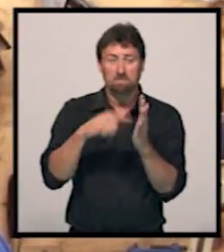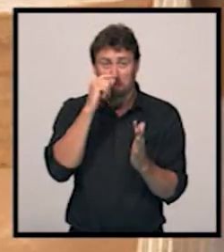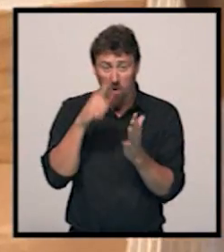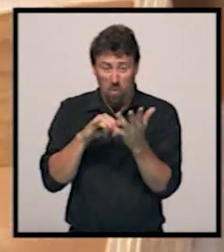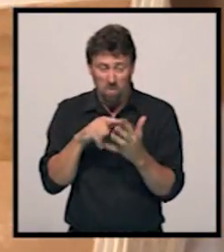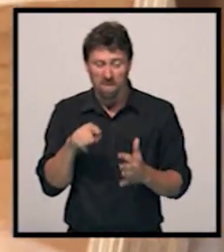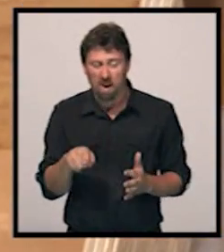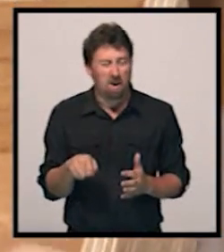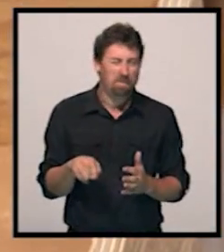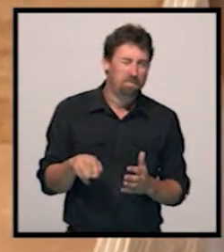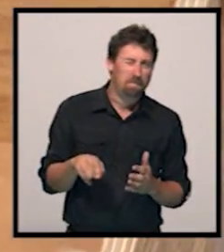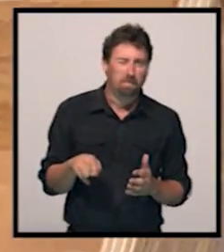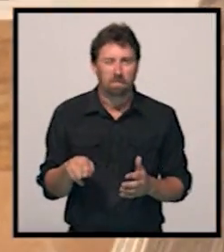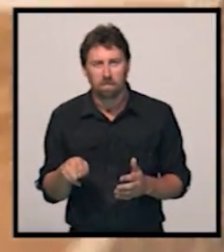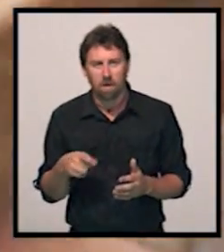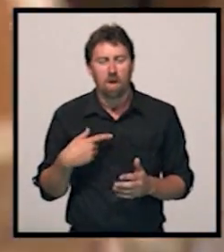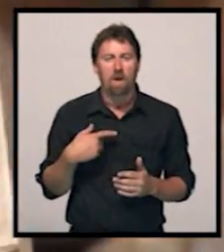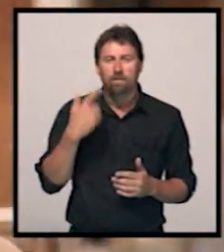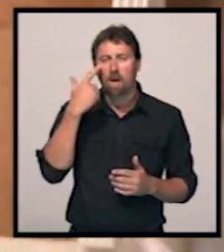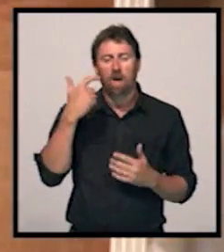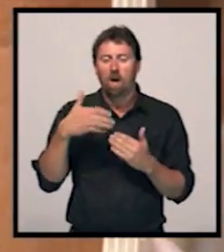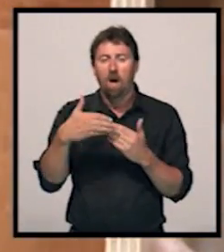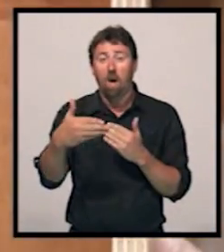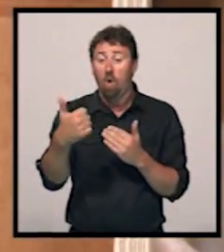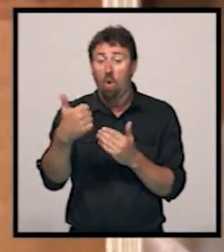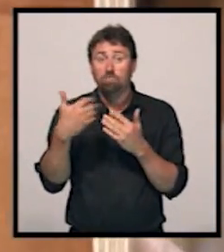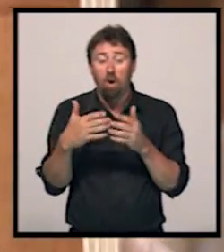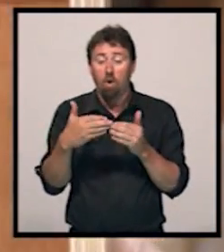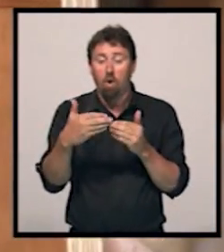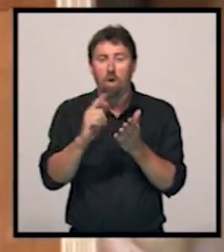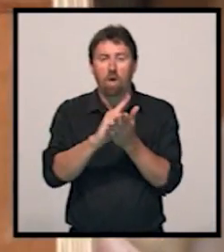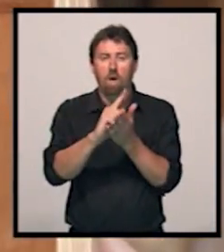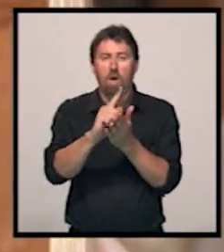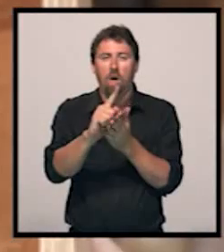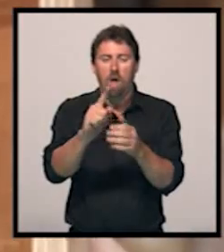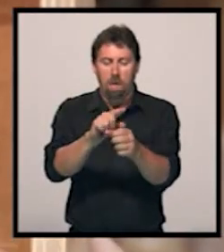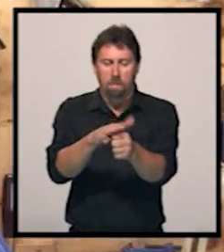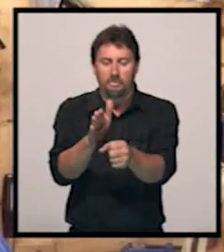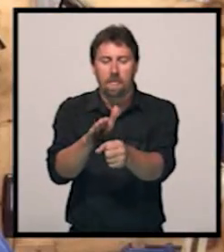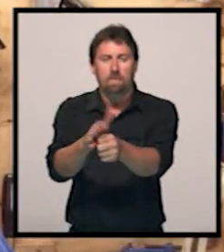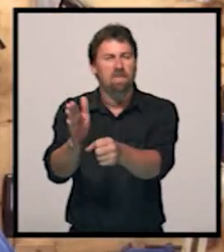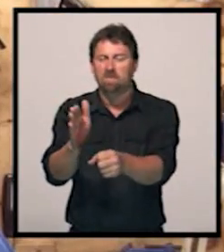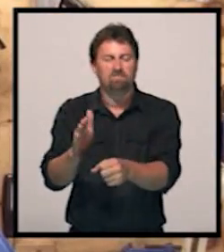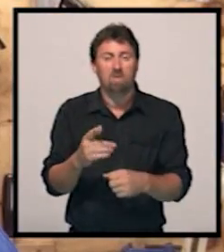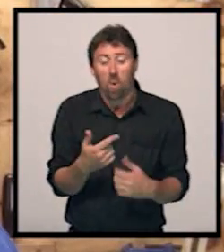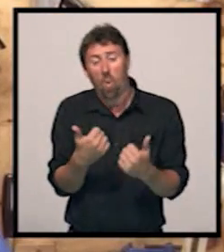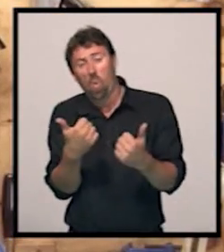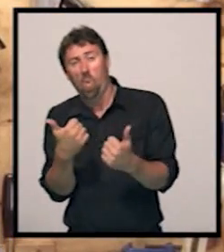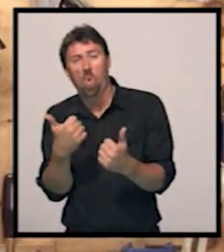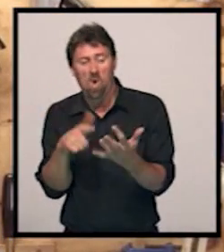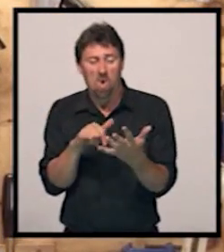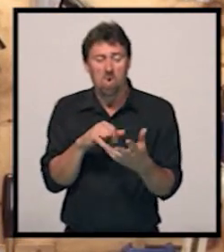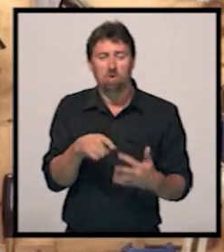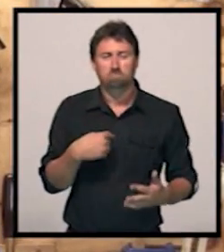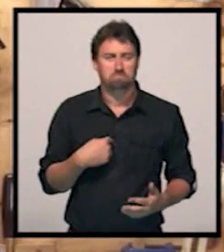time it can lift a little bit, so I've discontinued using it. It's a good product, but